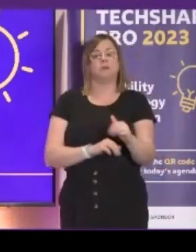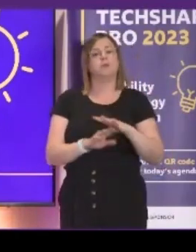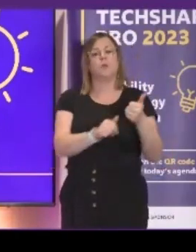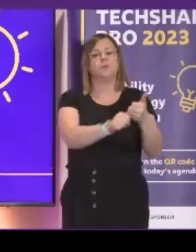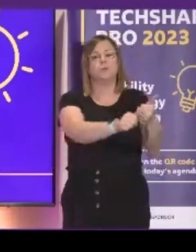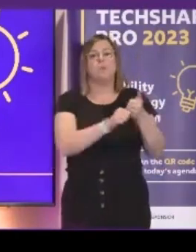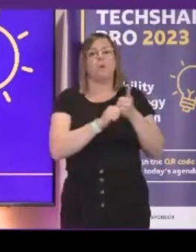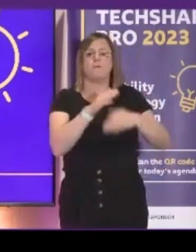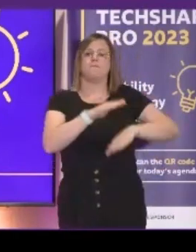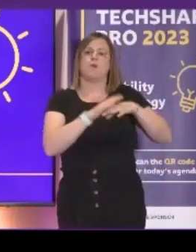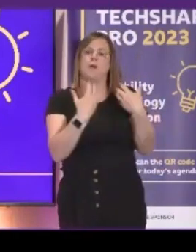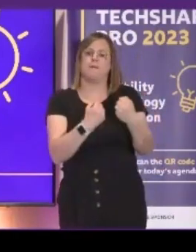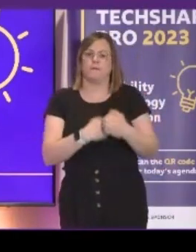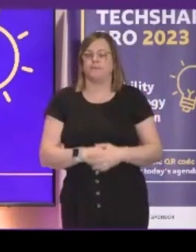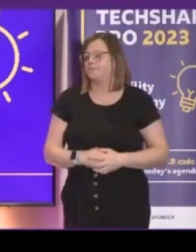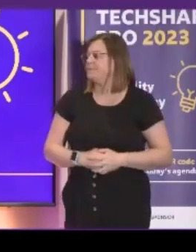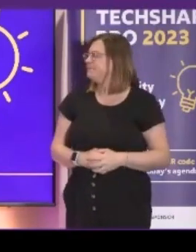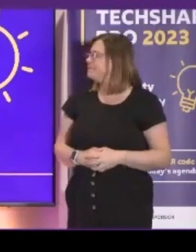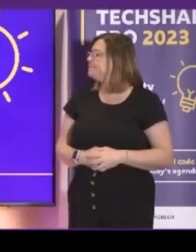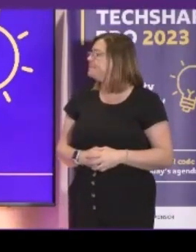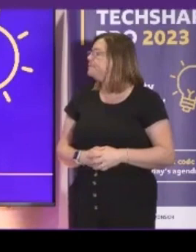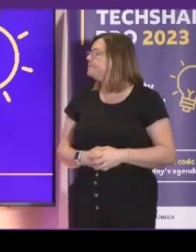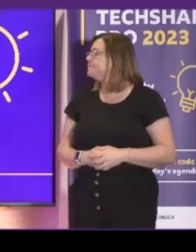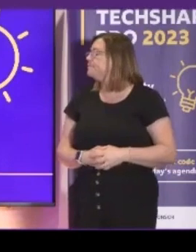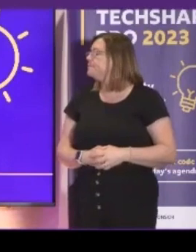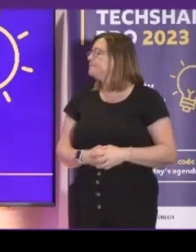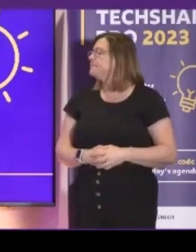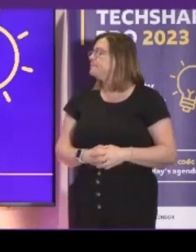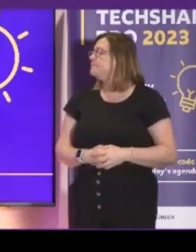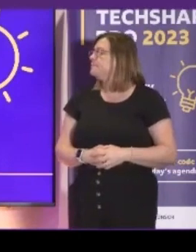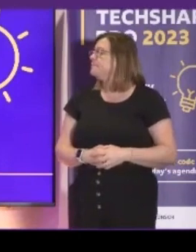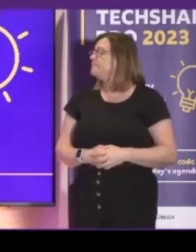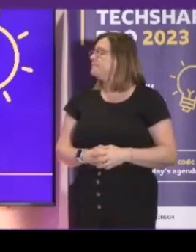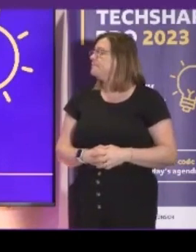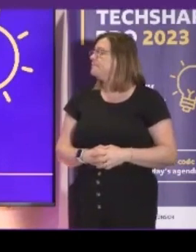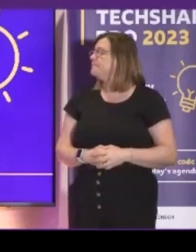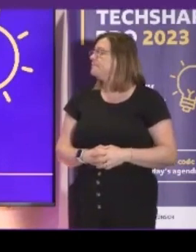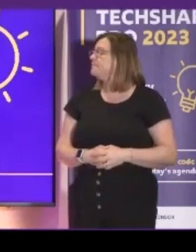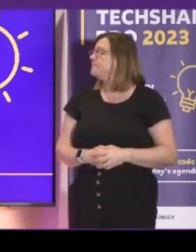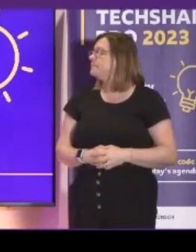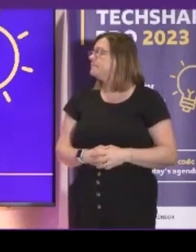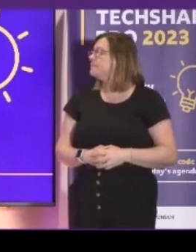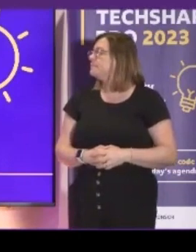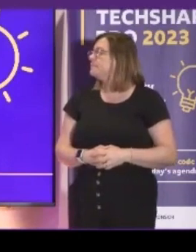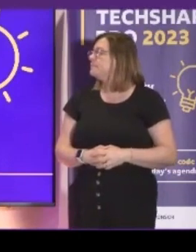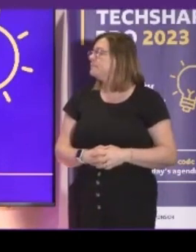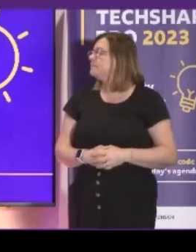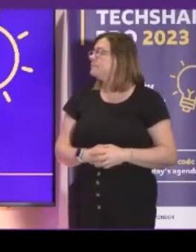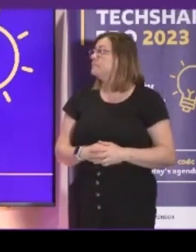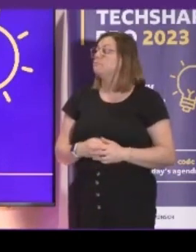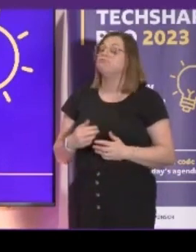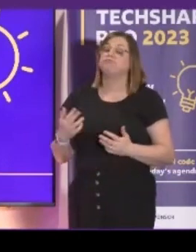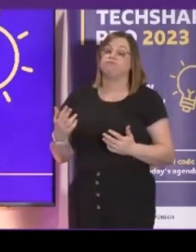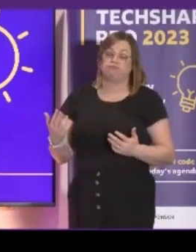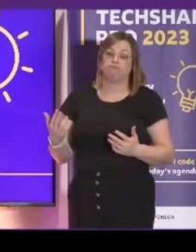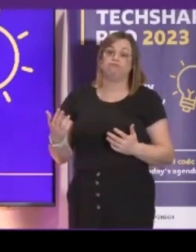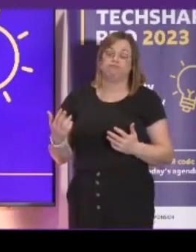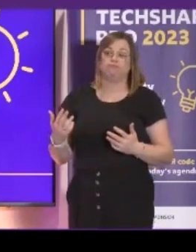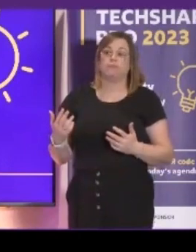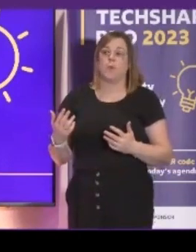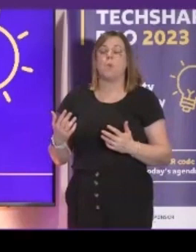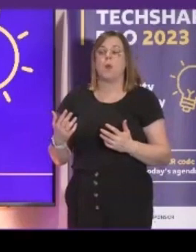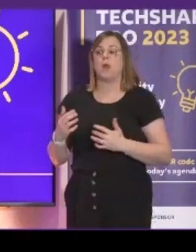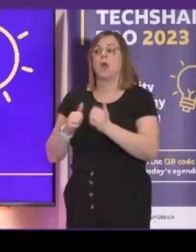through. Wonderful, thank you, Rory. And I guess sometimes when folks build things,